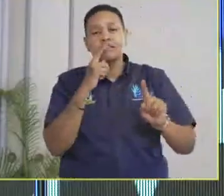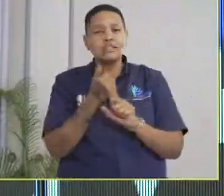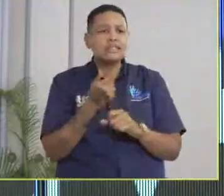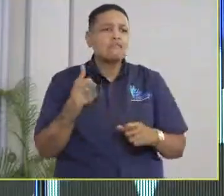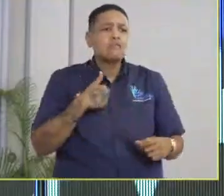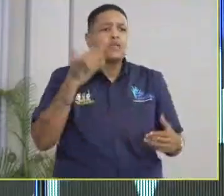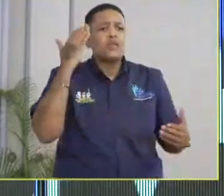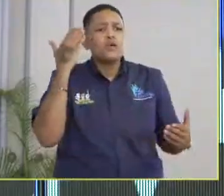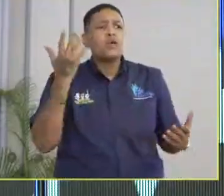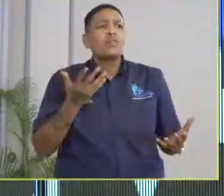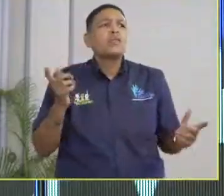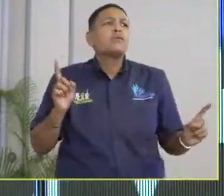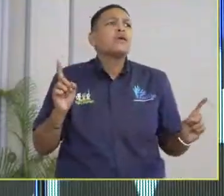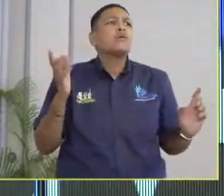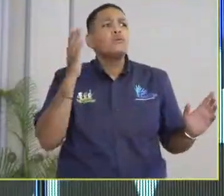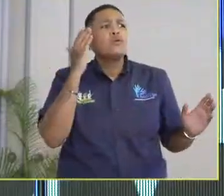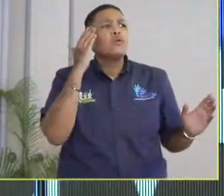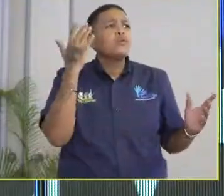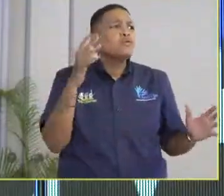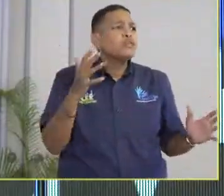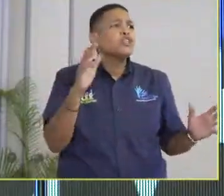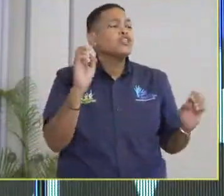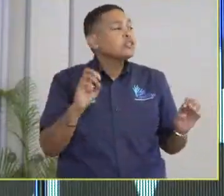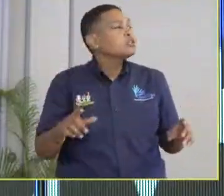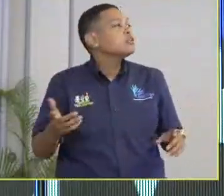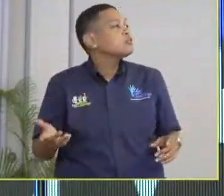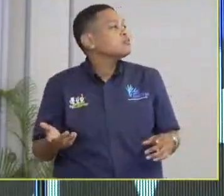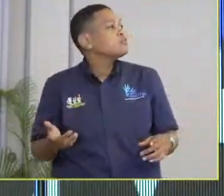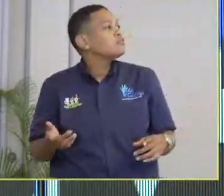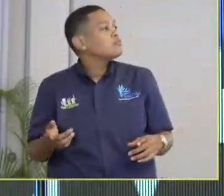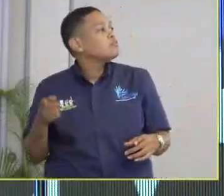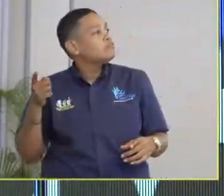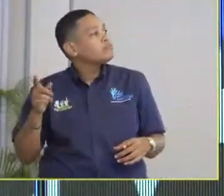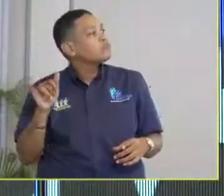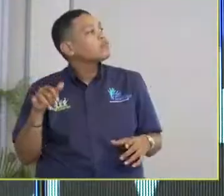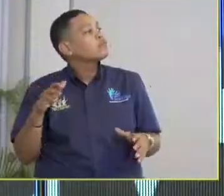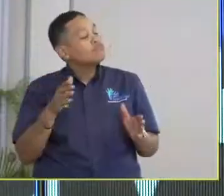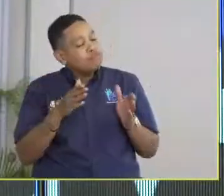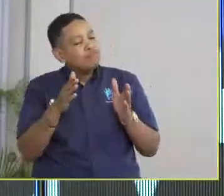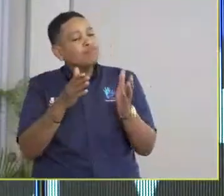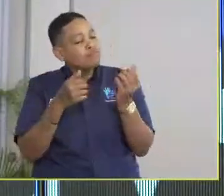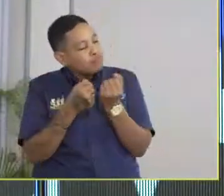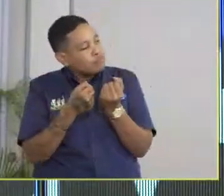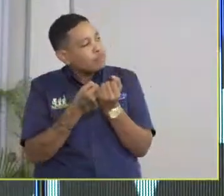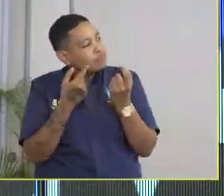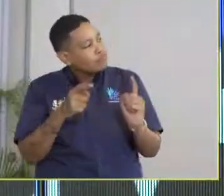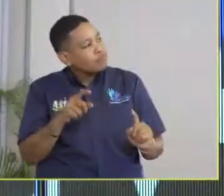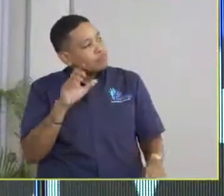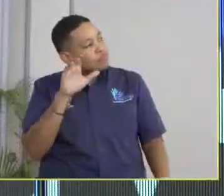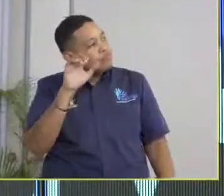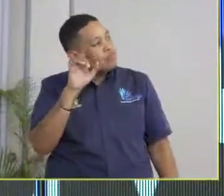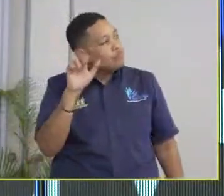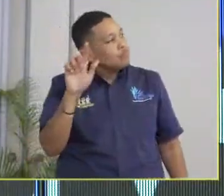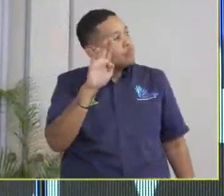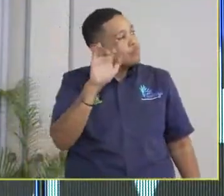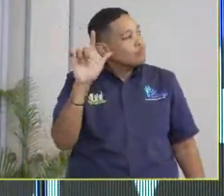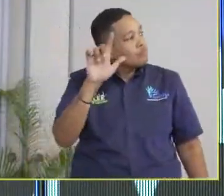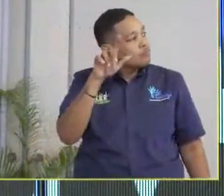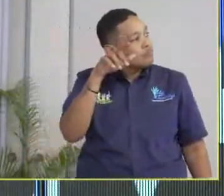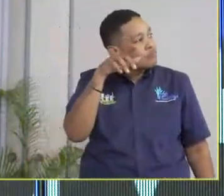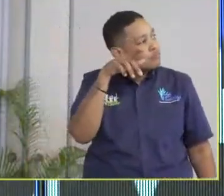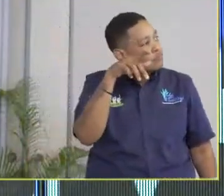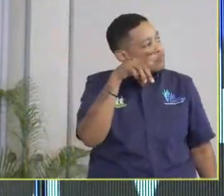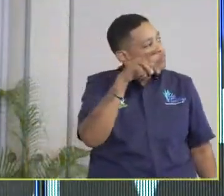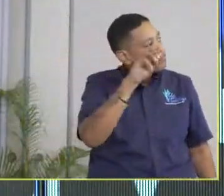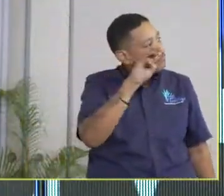We know where things are now, thanks to Carol. And so she too paved the way, and Mrs. Bailey Powell, she